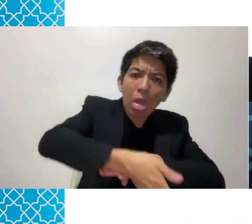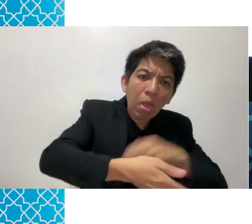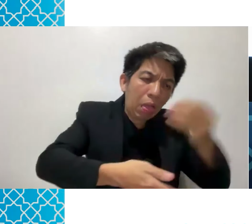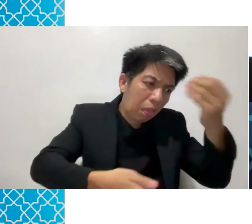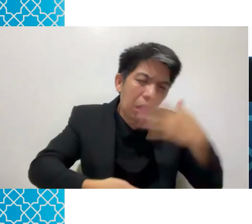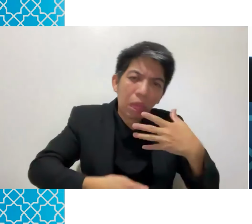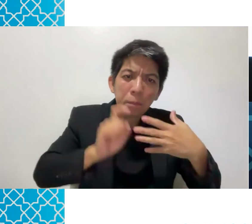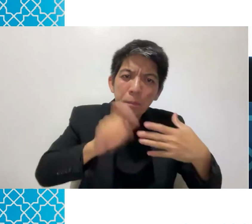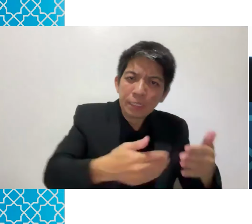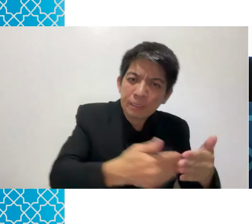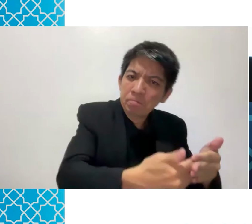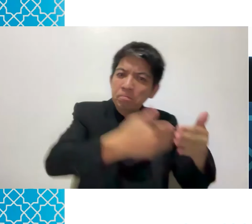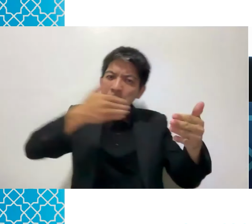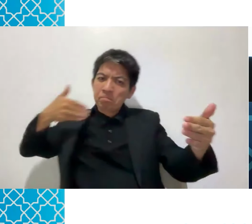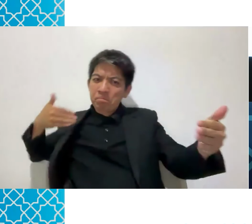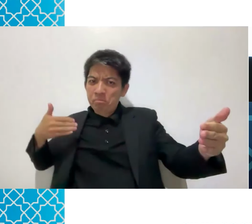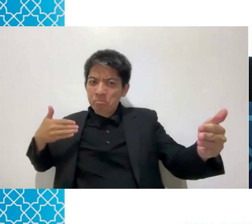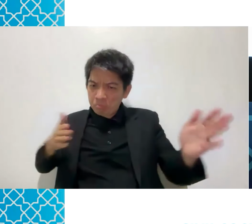to